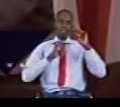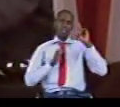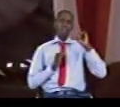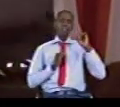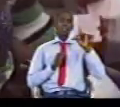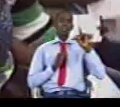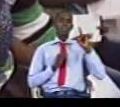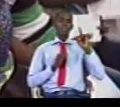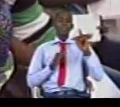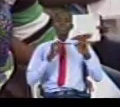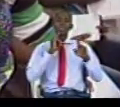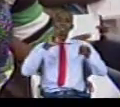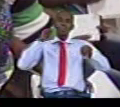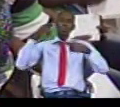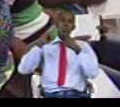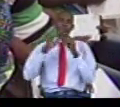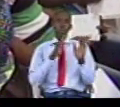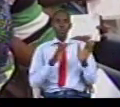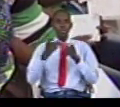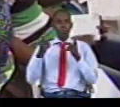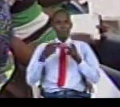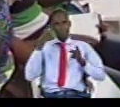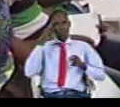to prepare a place for us.